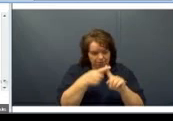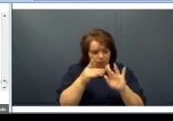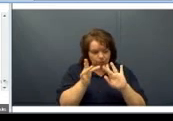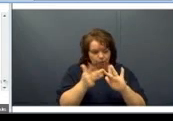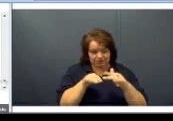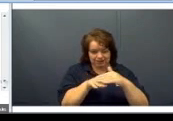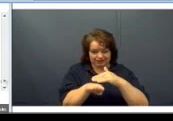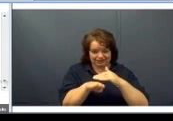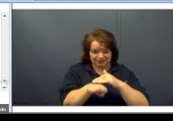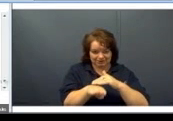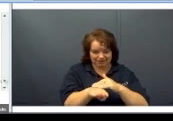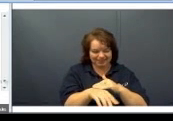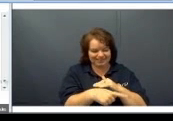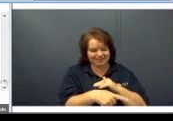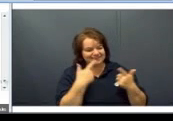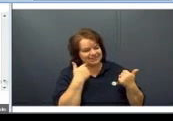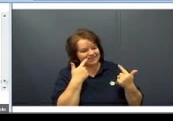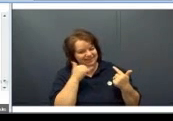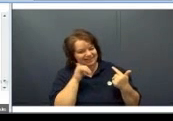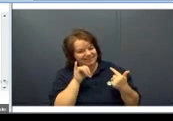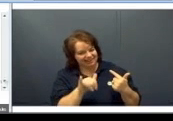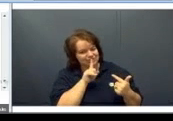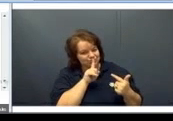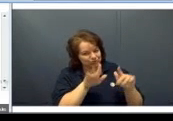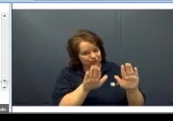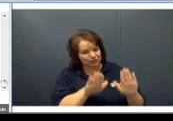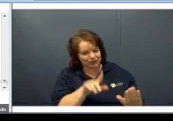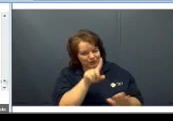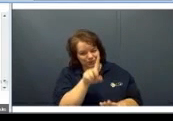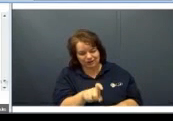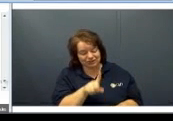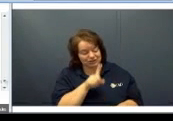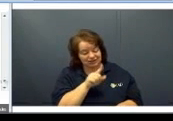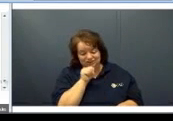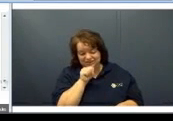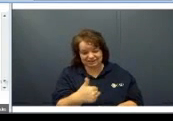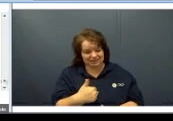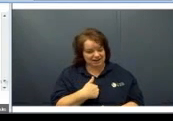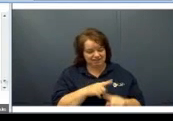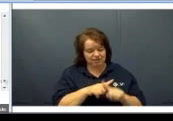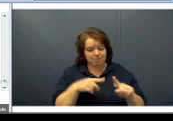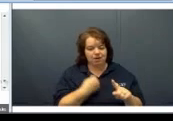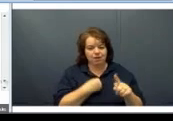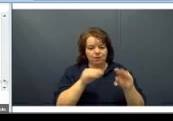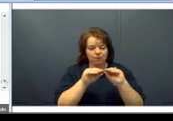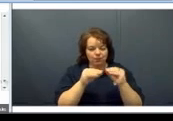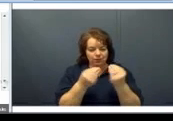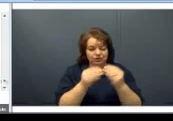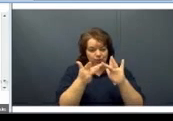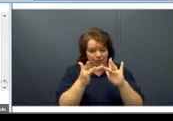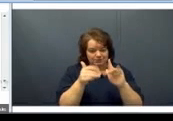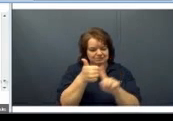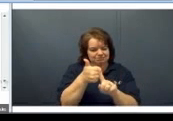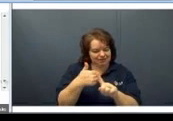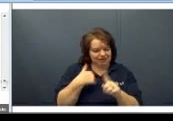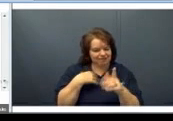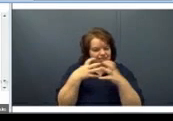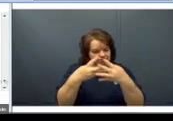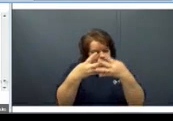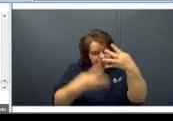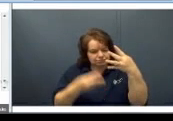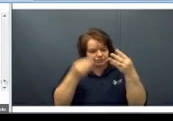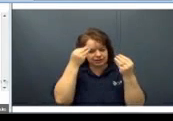accessibility? That's a great question. Actually, it does not. But our our